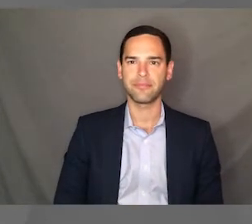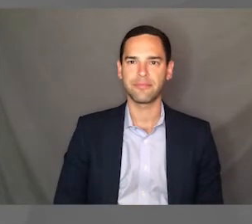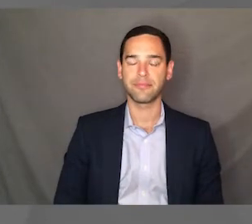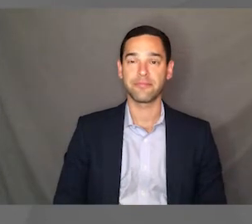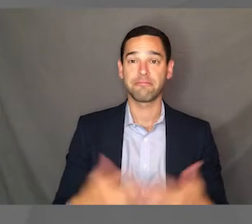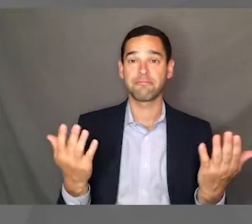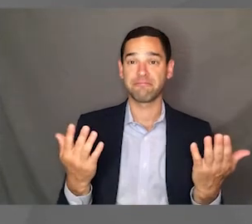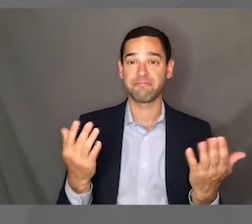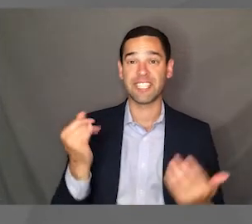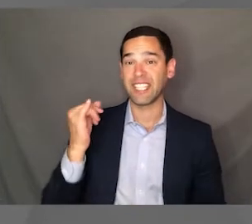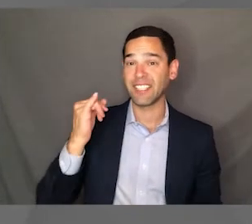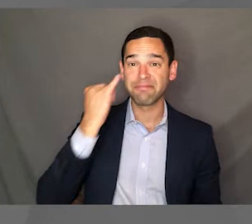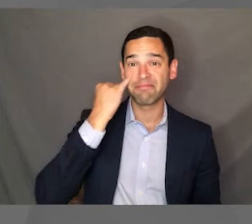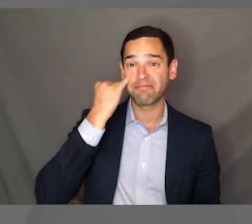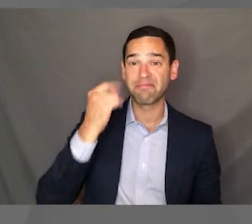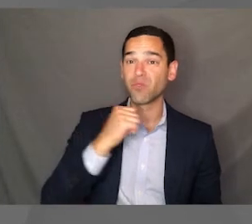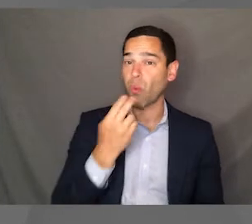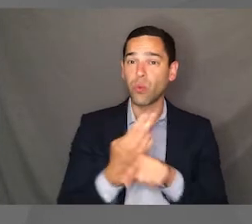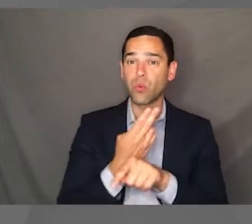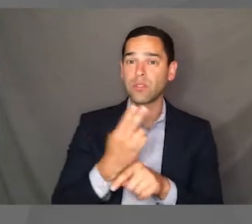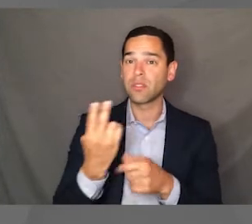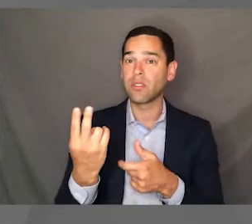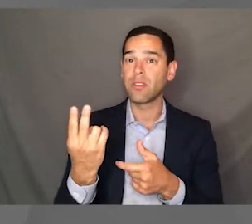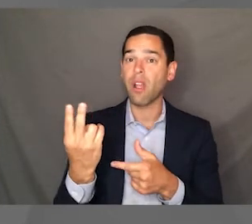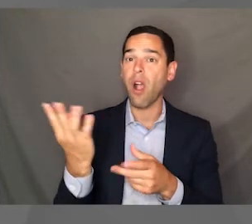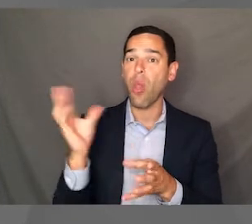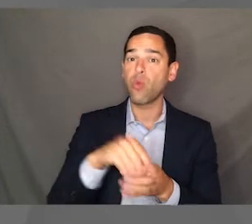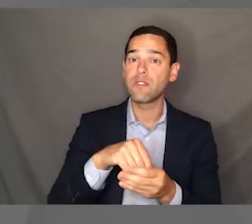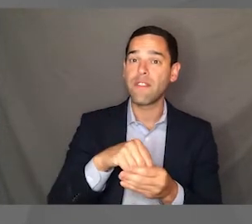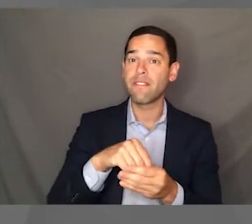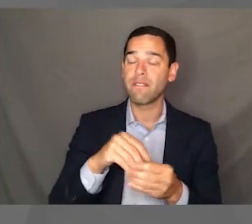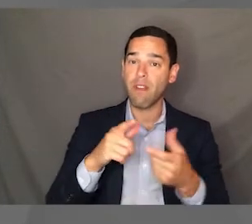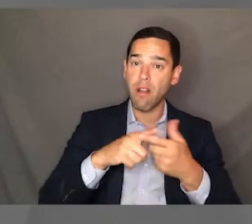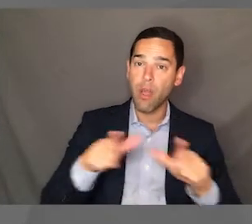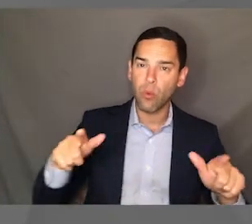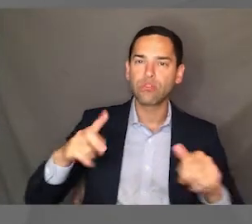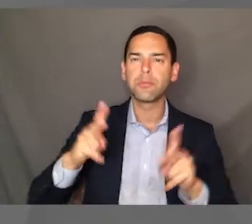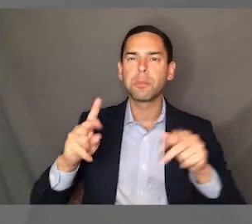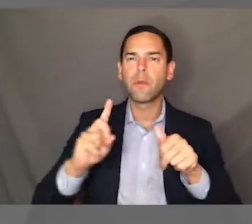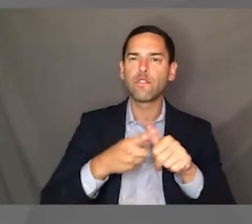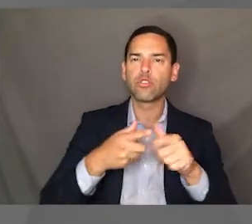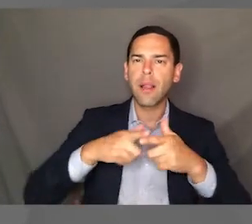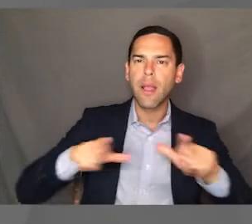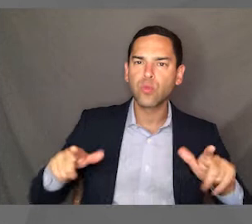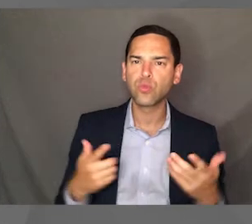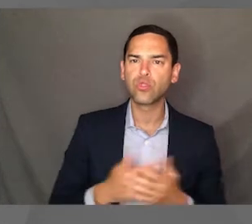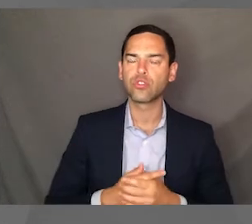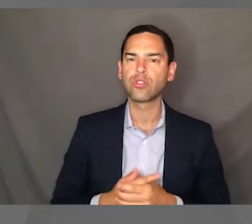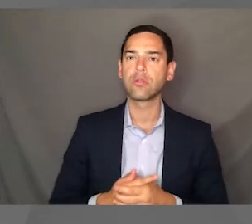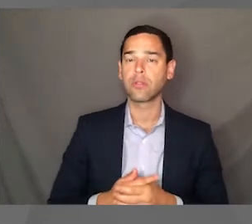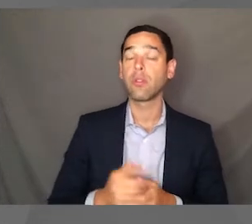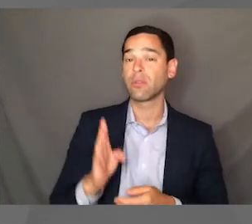if you don't use inclusive language, in people first language, it definitely